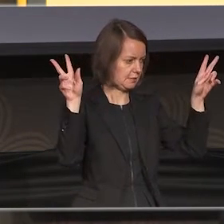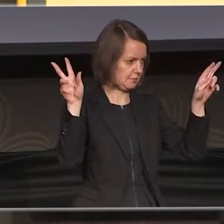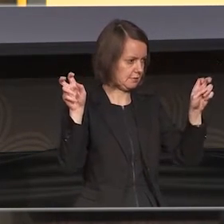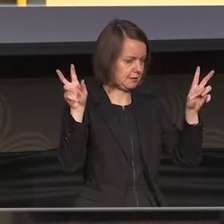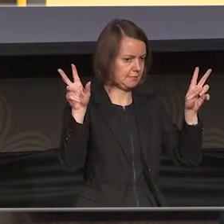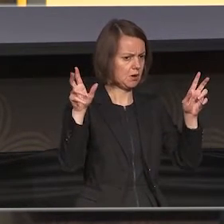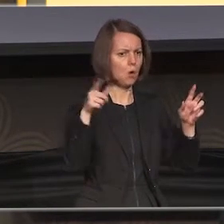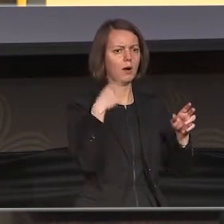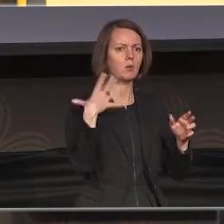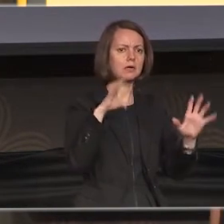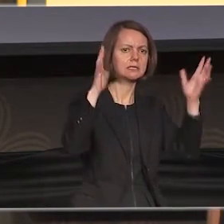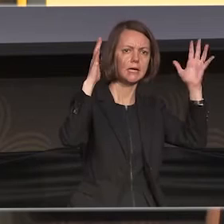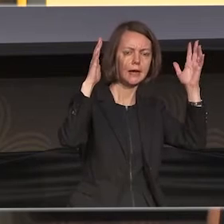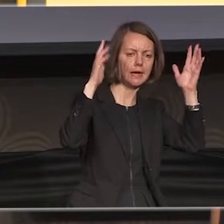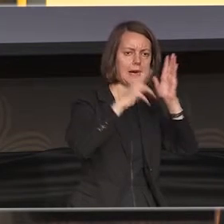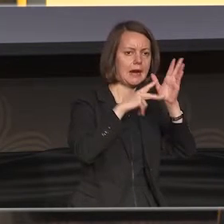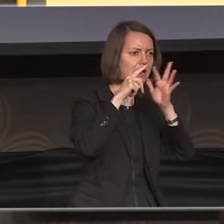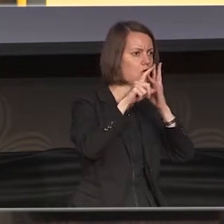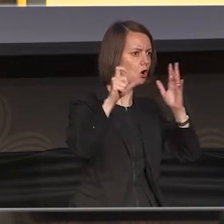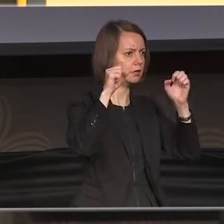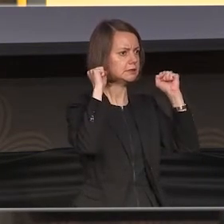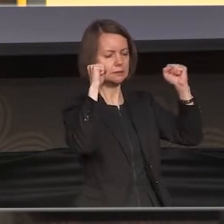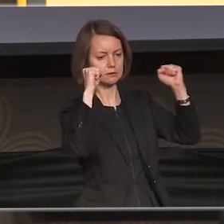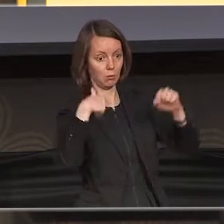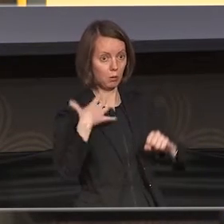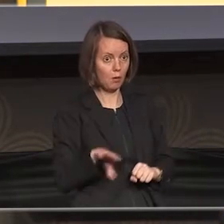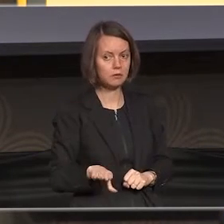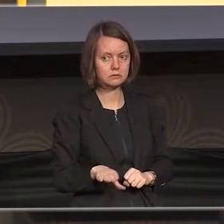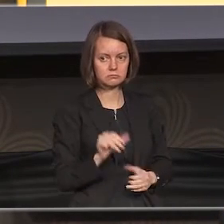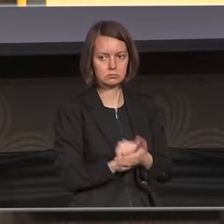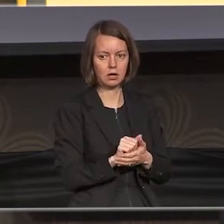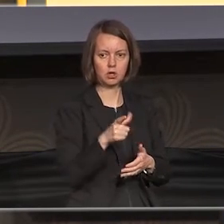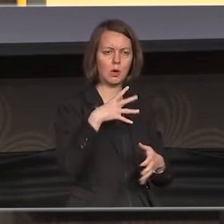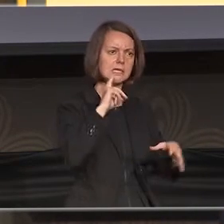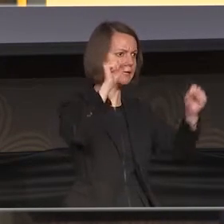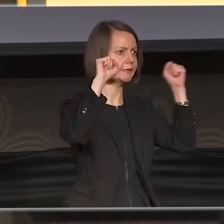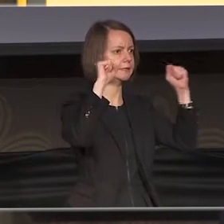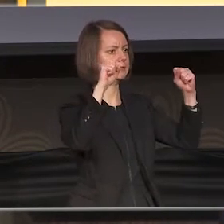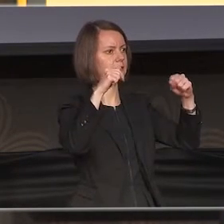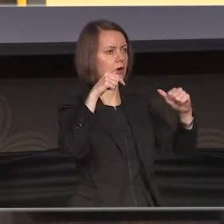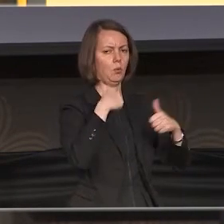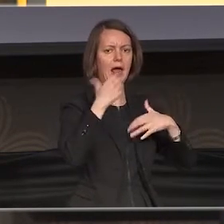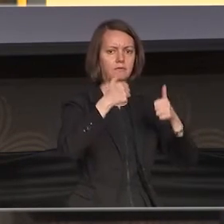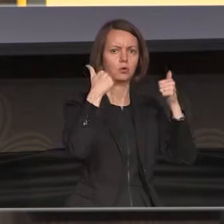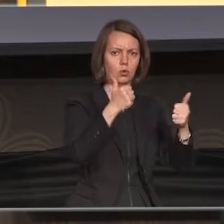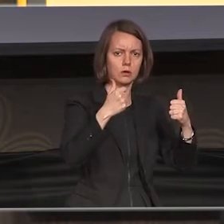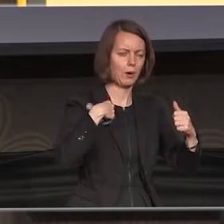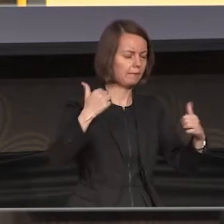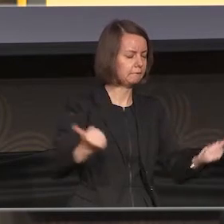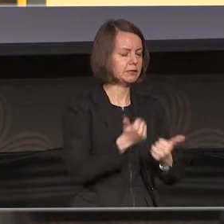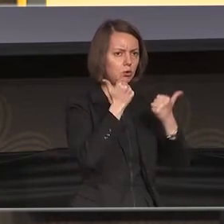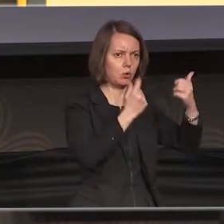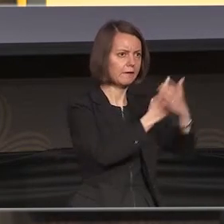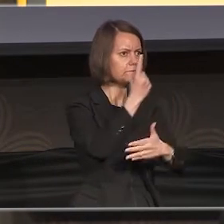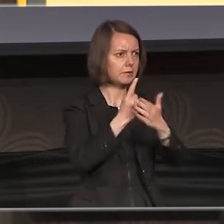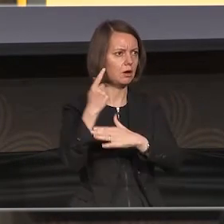celebrate in NAIDOC Week all the good things that are happening in our communities. Today, to say, this is what's good, this is what we're doing that